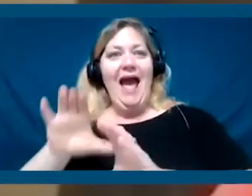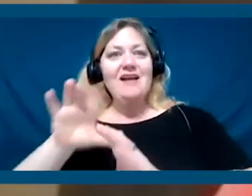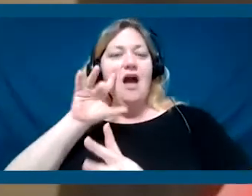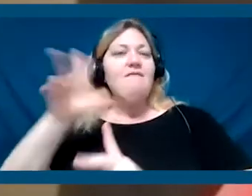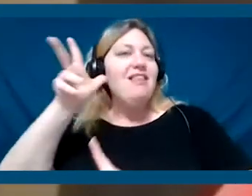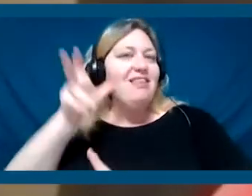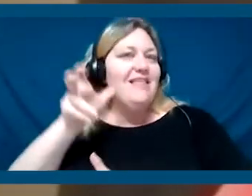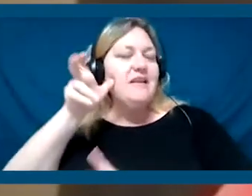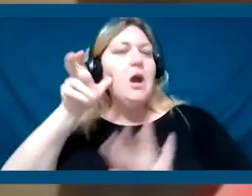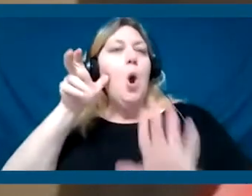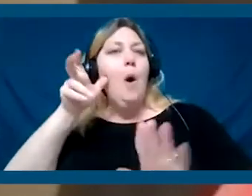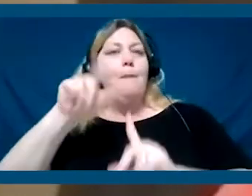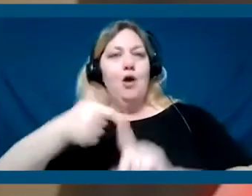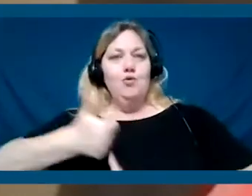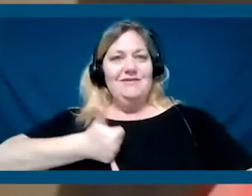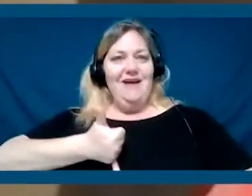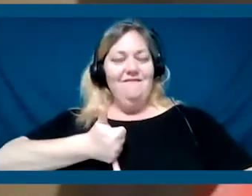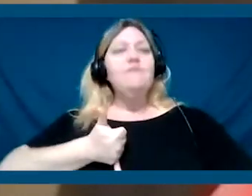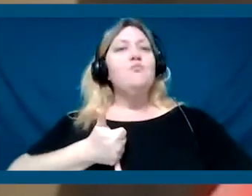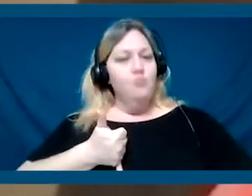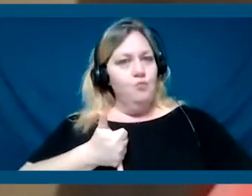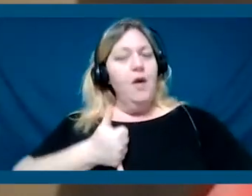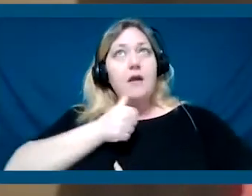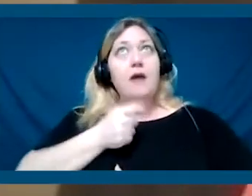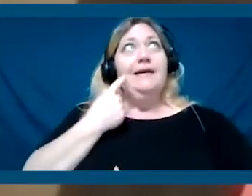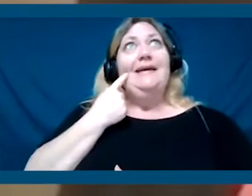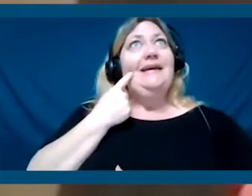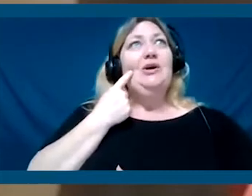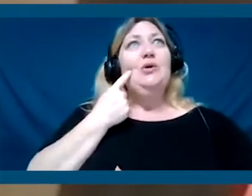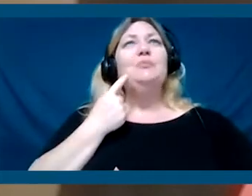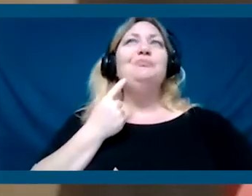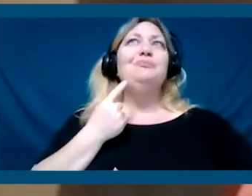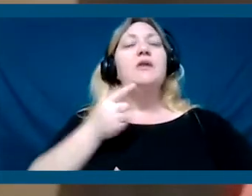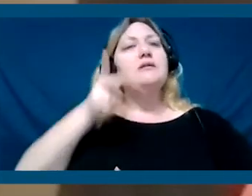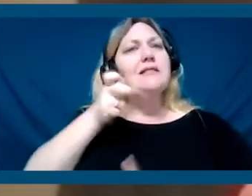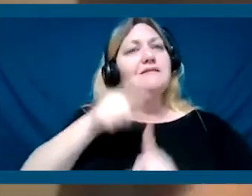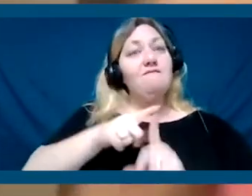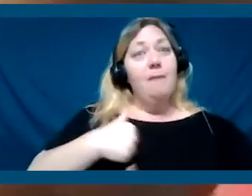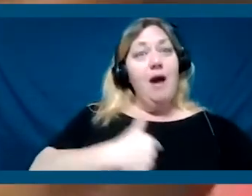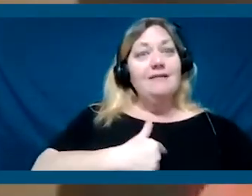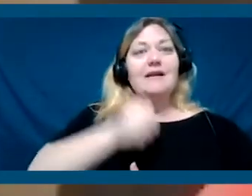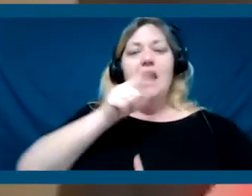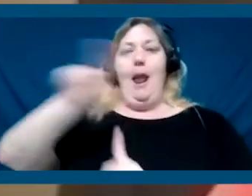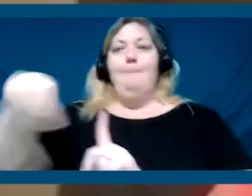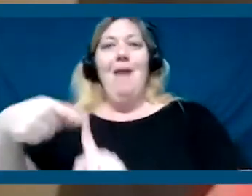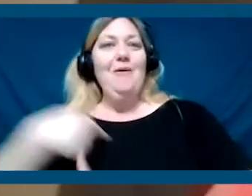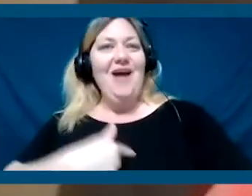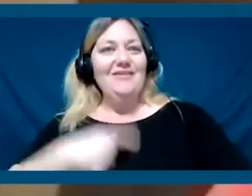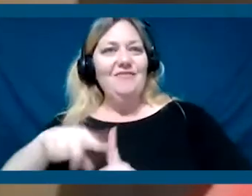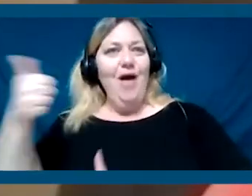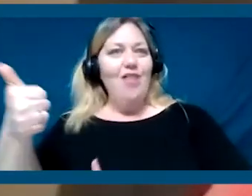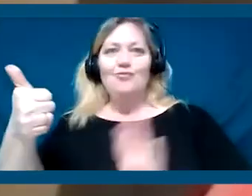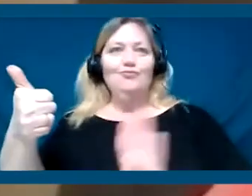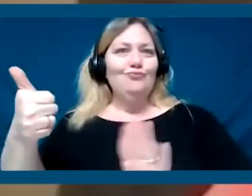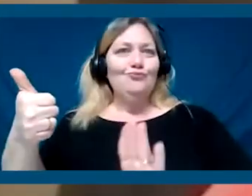from you about yourself, not to hear, to listen from us, not about us from the others,